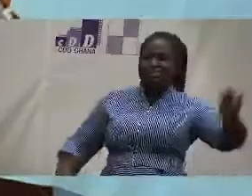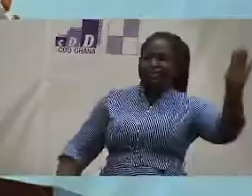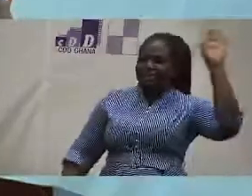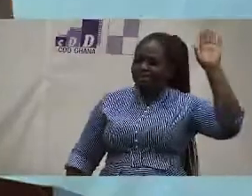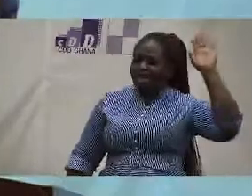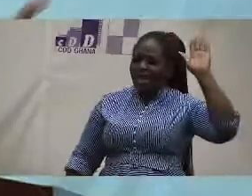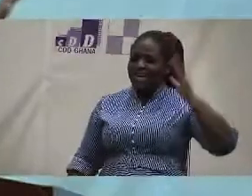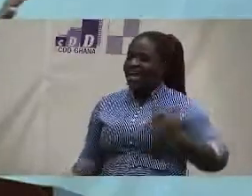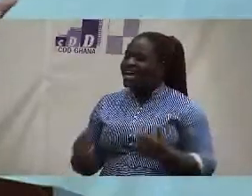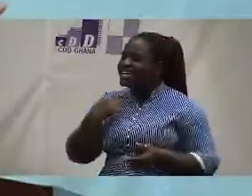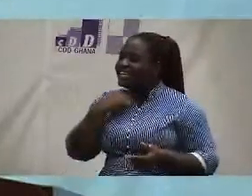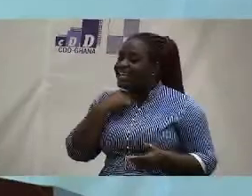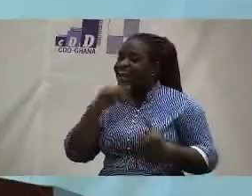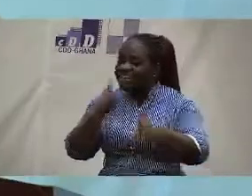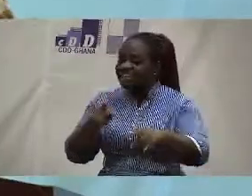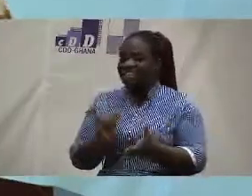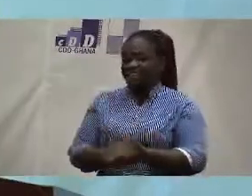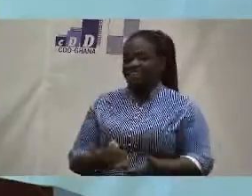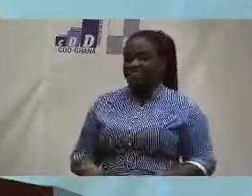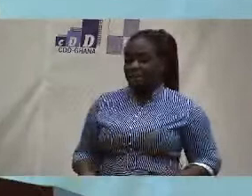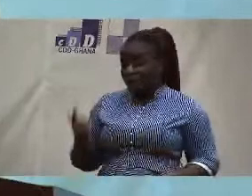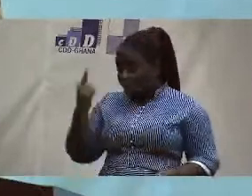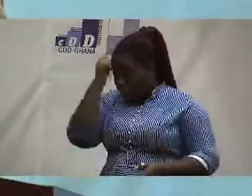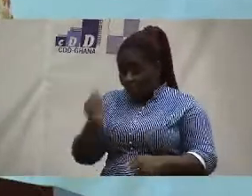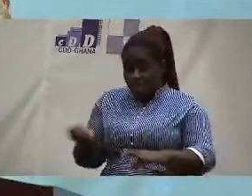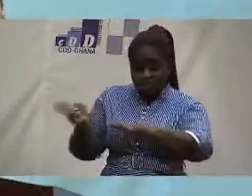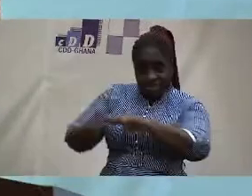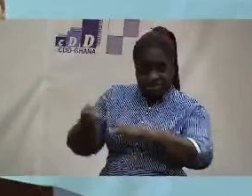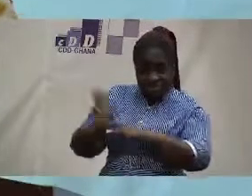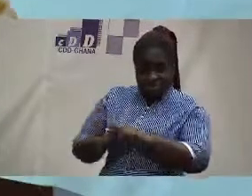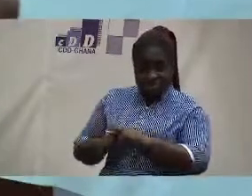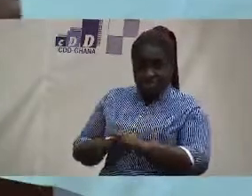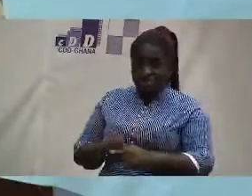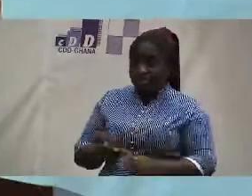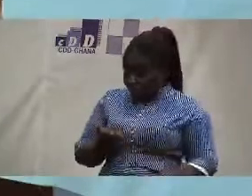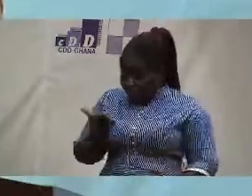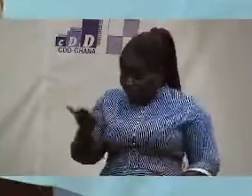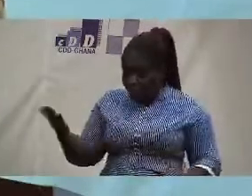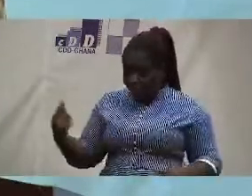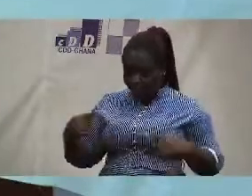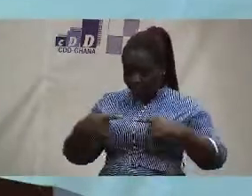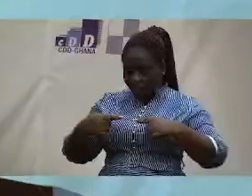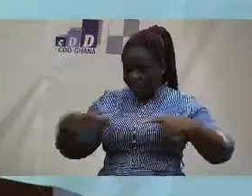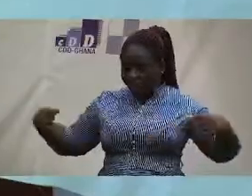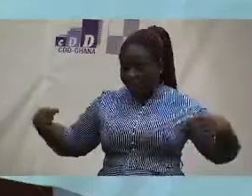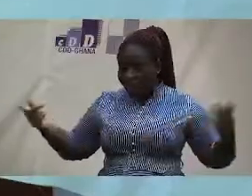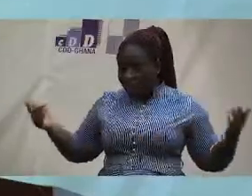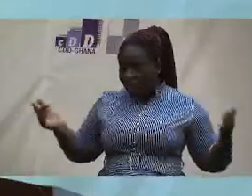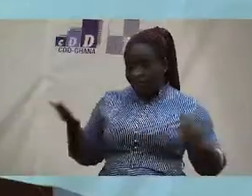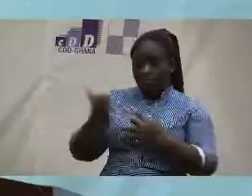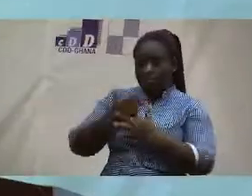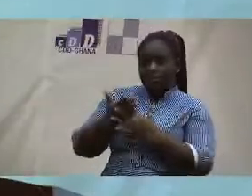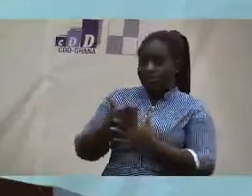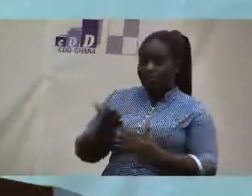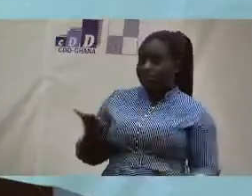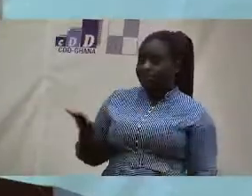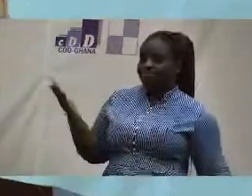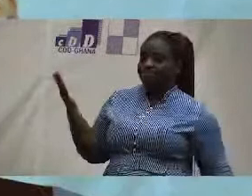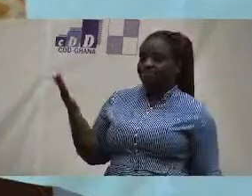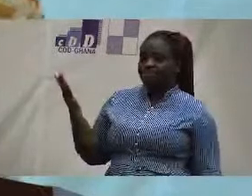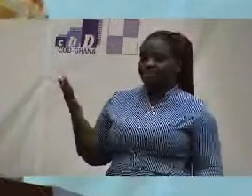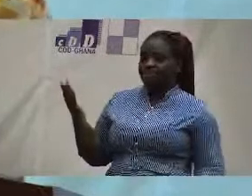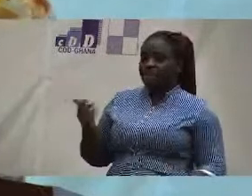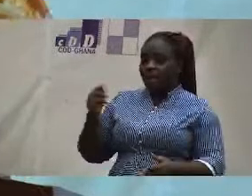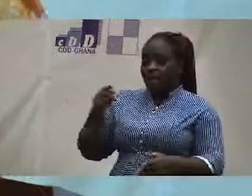hand and answer that? Because increasingly, there is actually a disconnect between us. Professor Pimpi, you